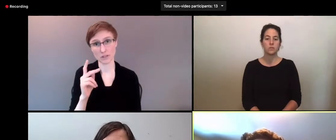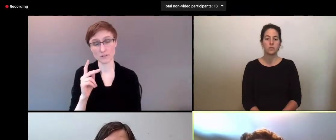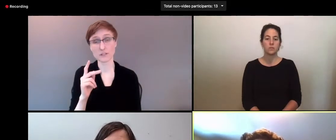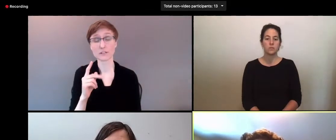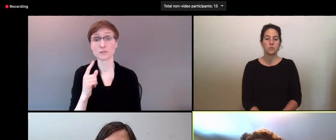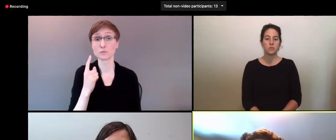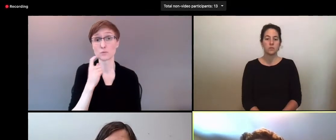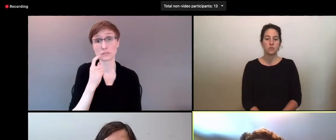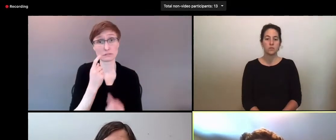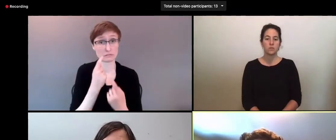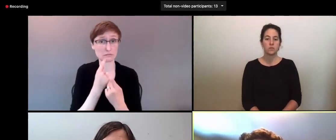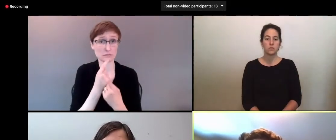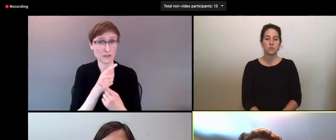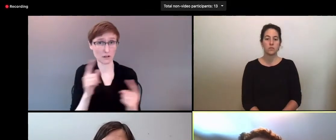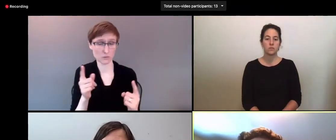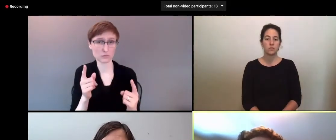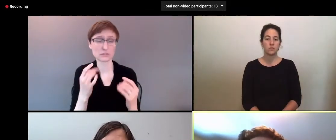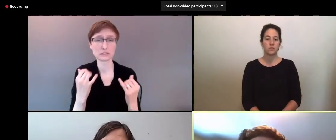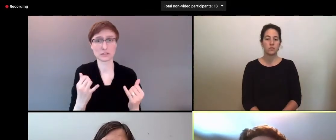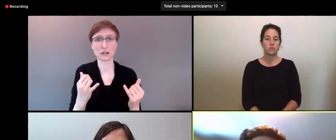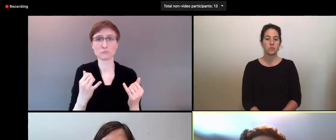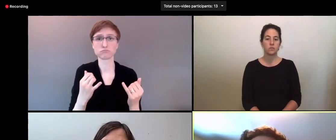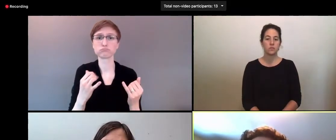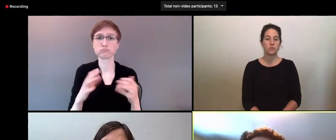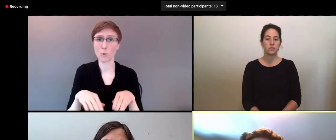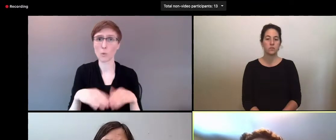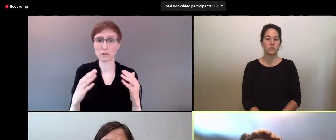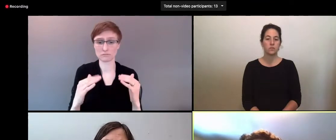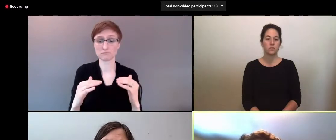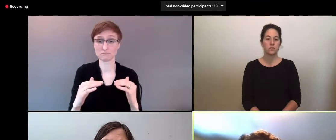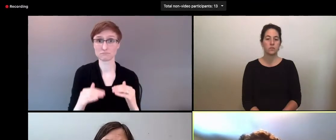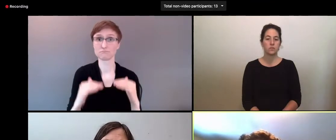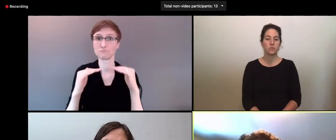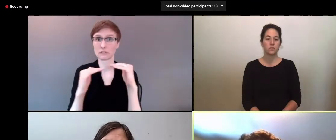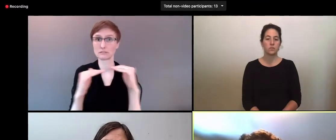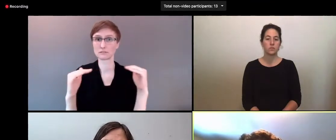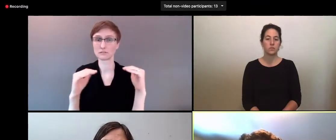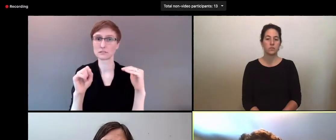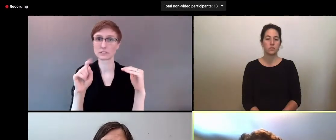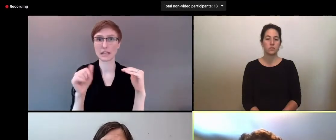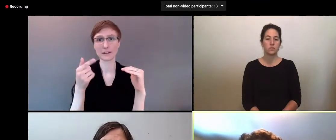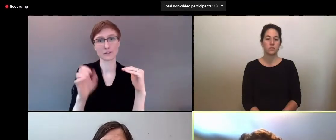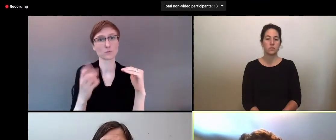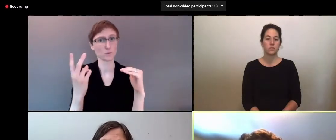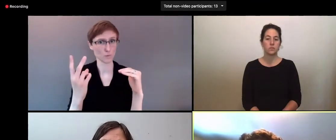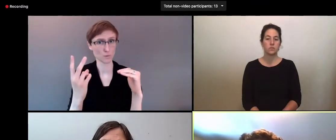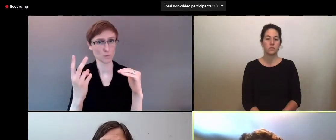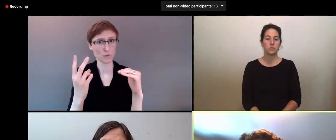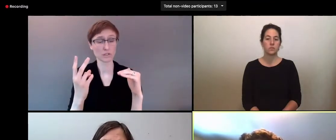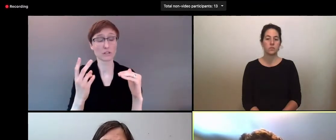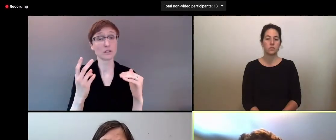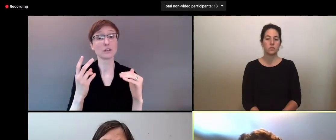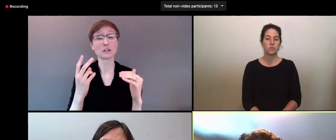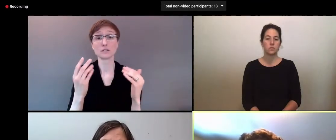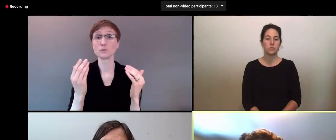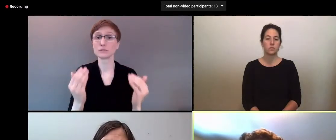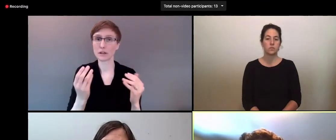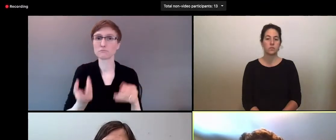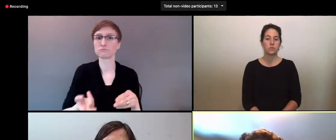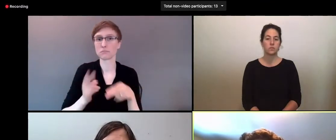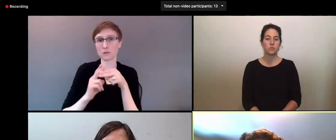two, we've had a very, very large amount of inquiries coming from a large number